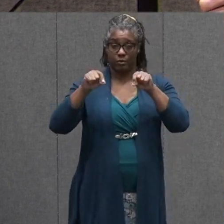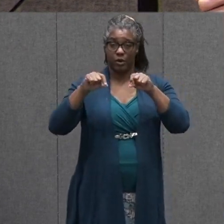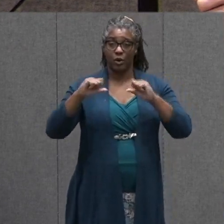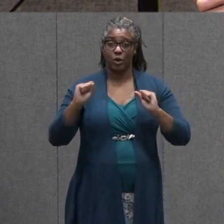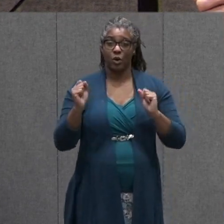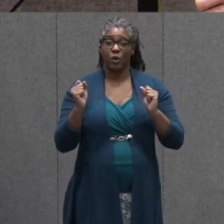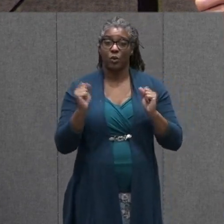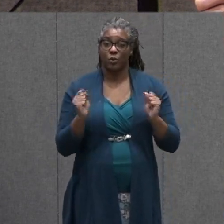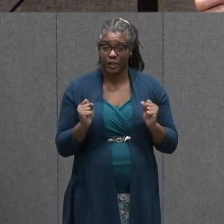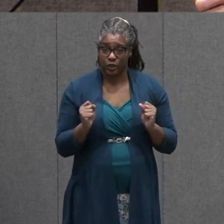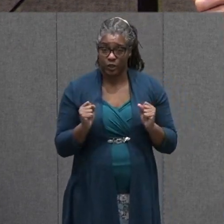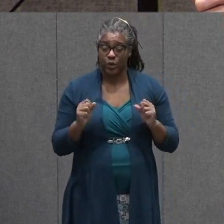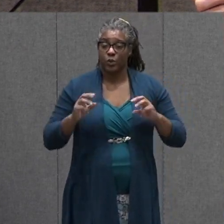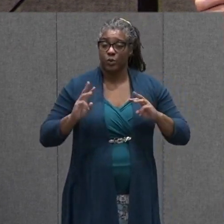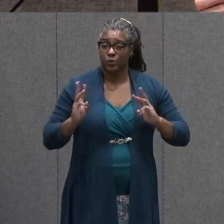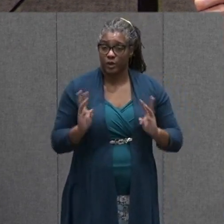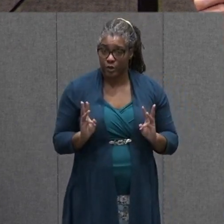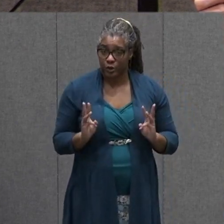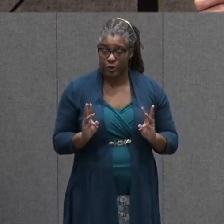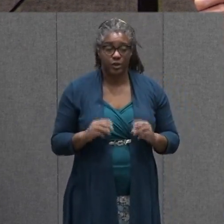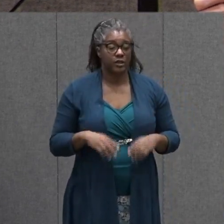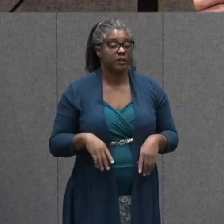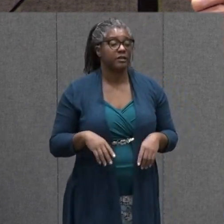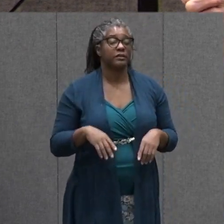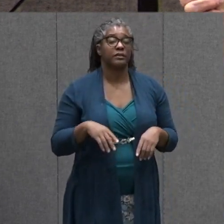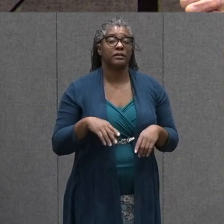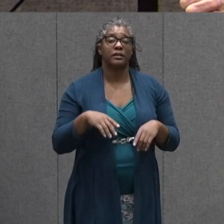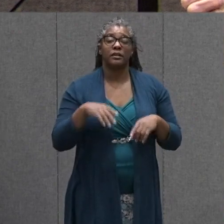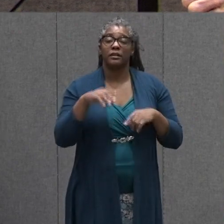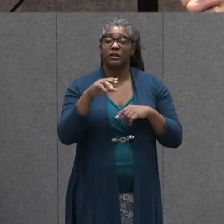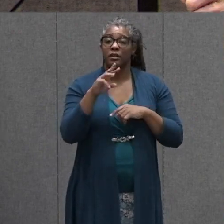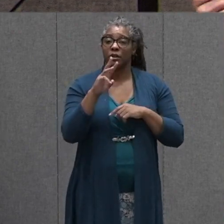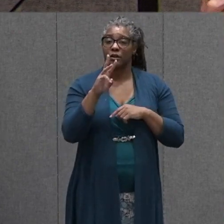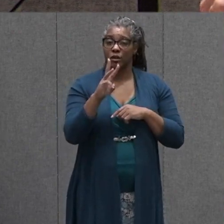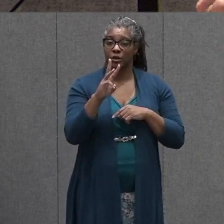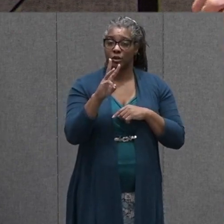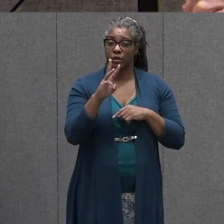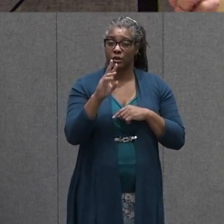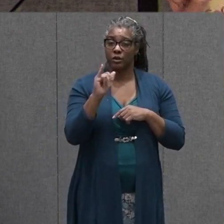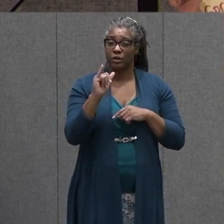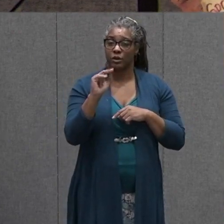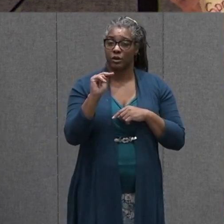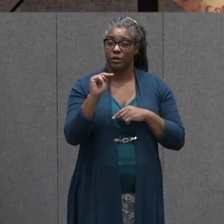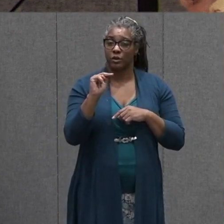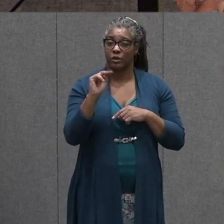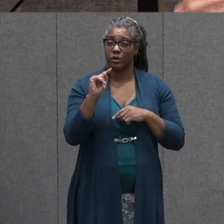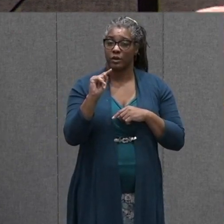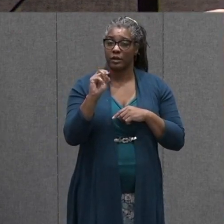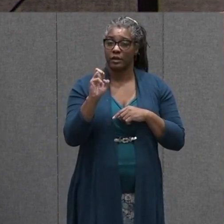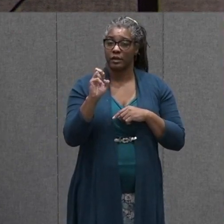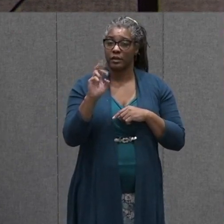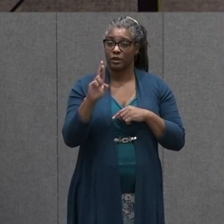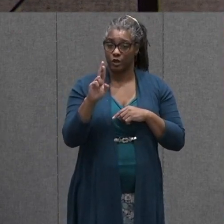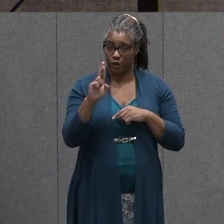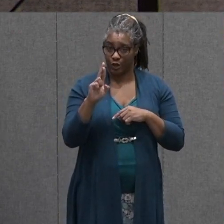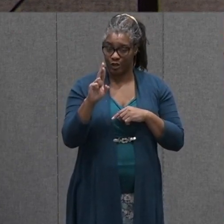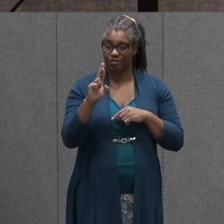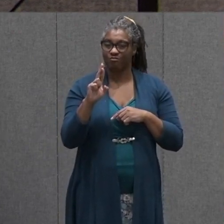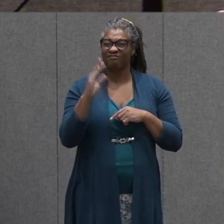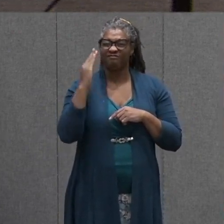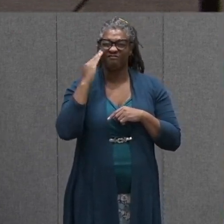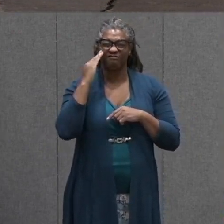this before, P-E-R, I've seen those letters together before, and that's per. Per. I can fold or I can